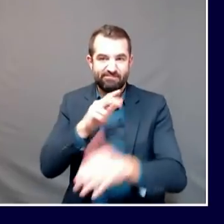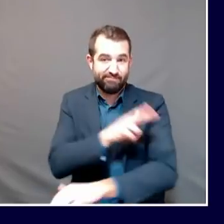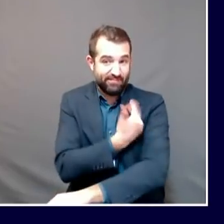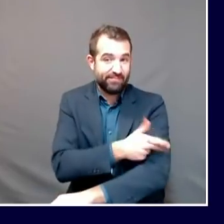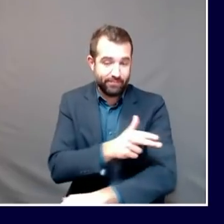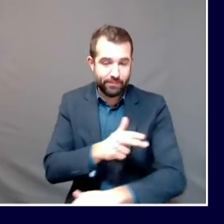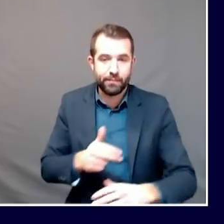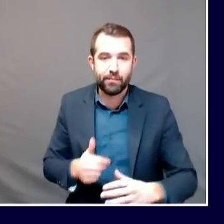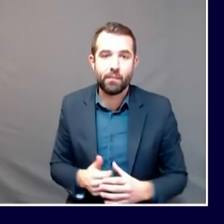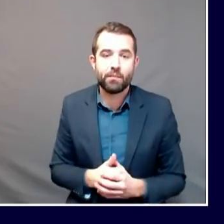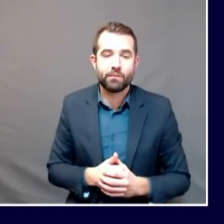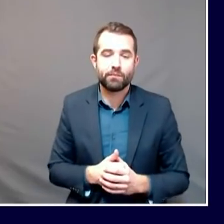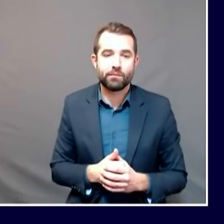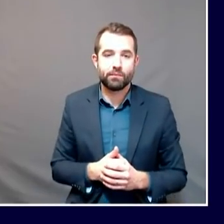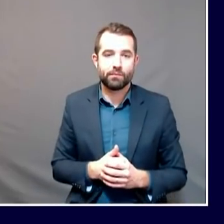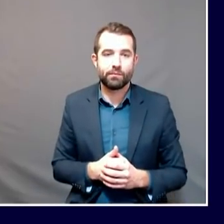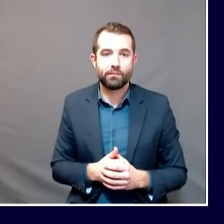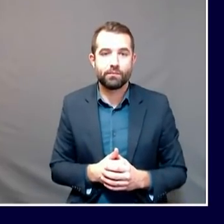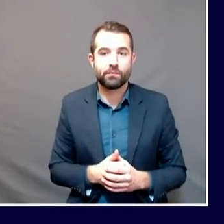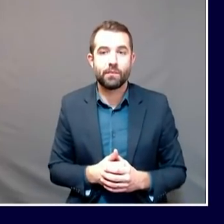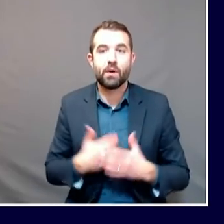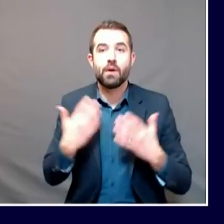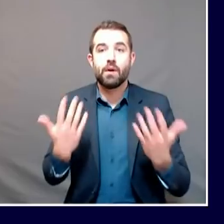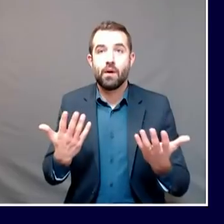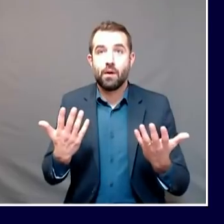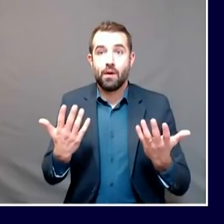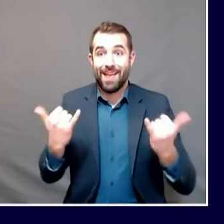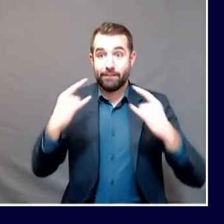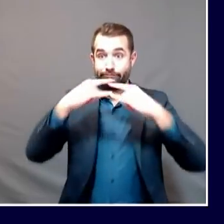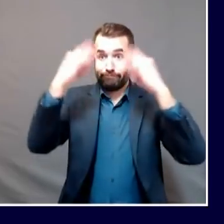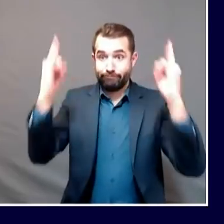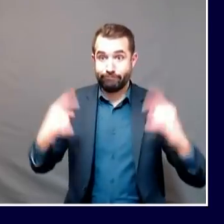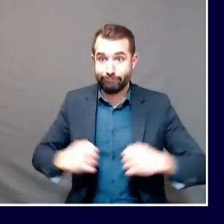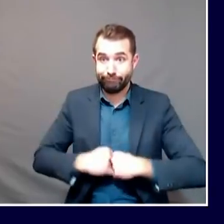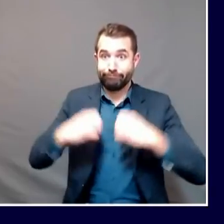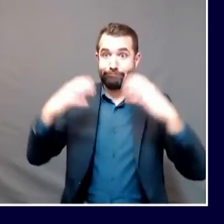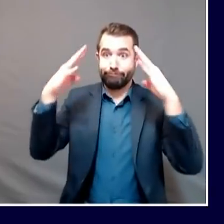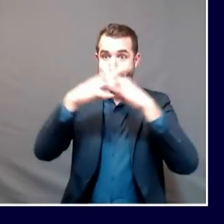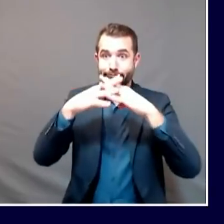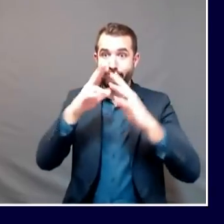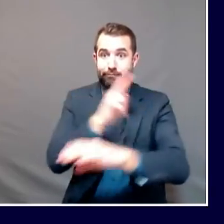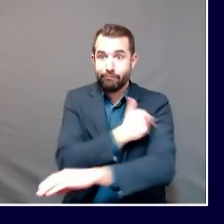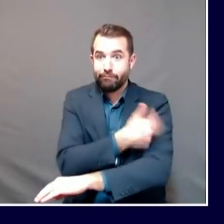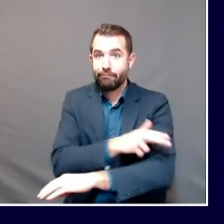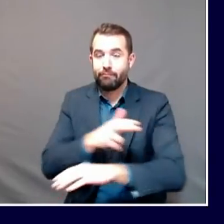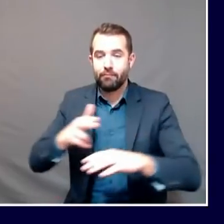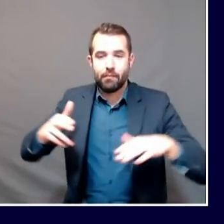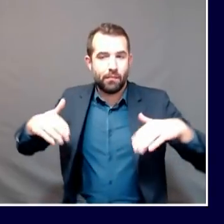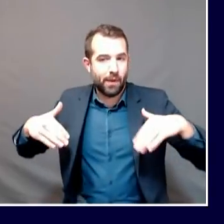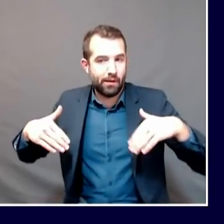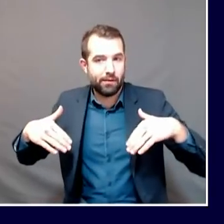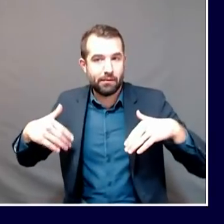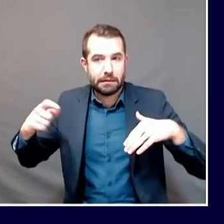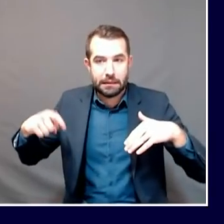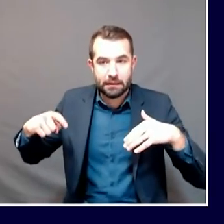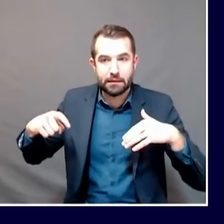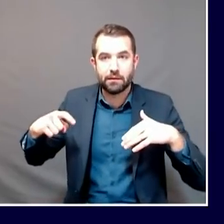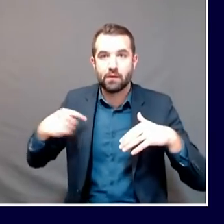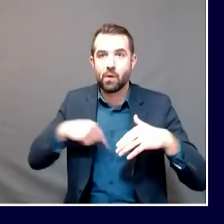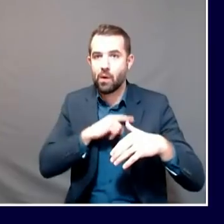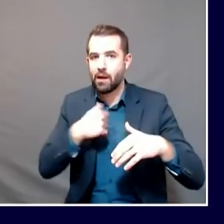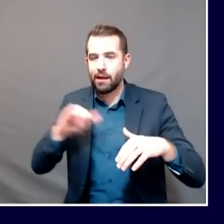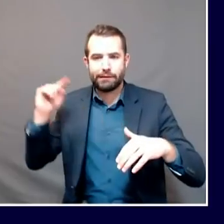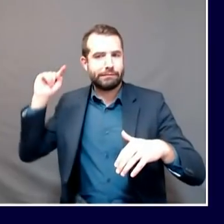hospital, for example, is a necessity, but it is an option that we are continuing to develop in case we get there.